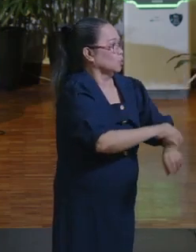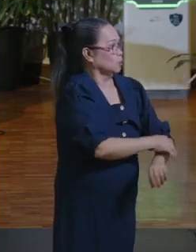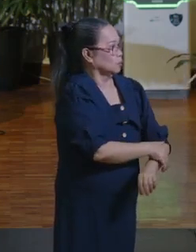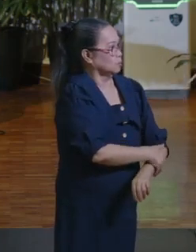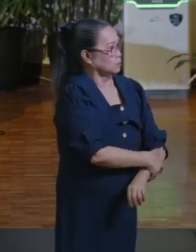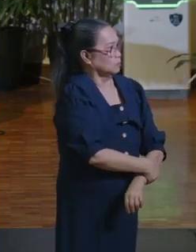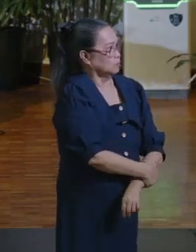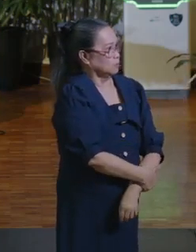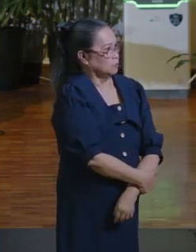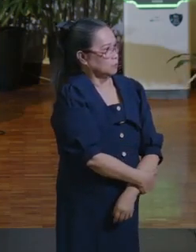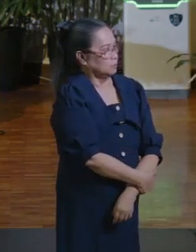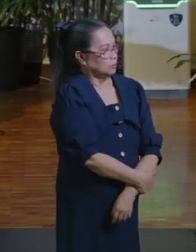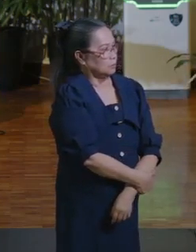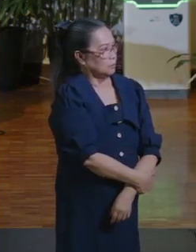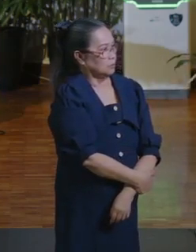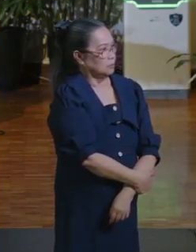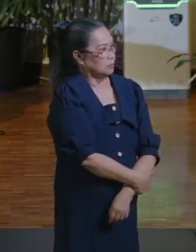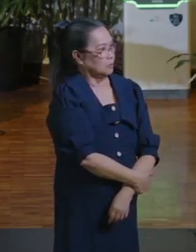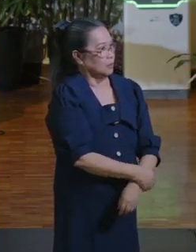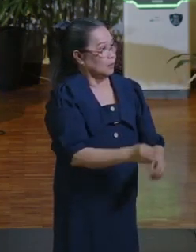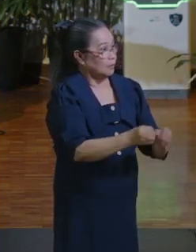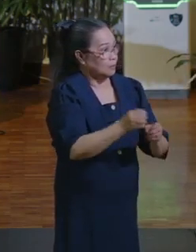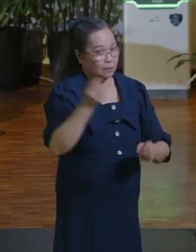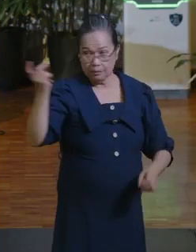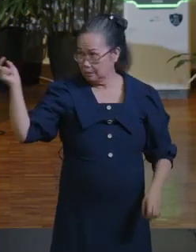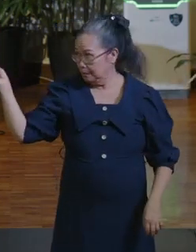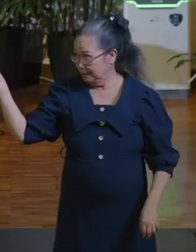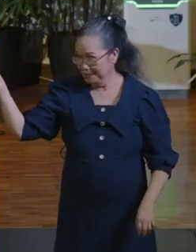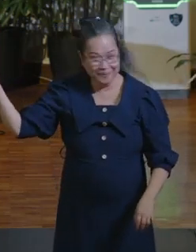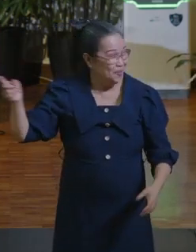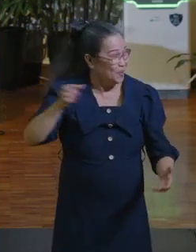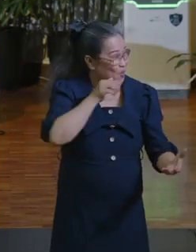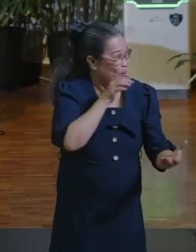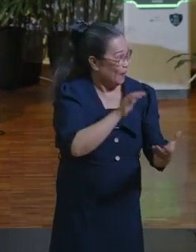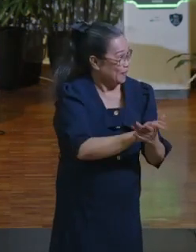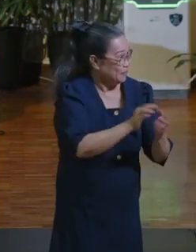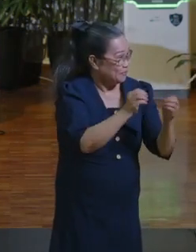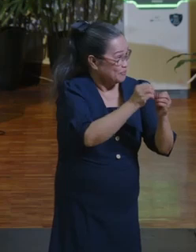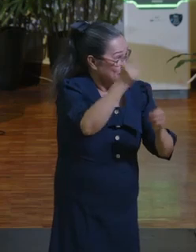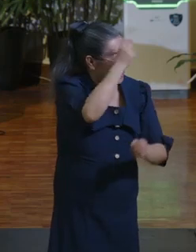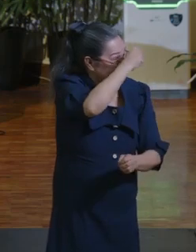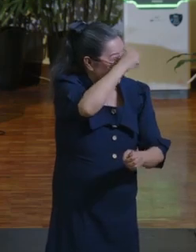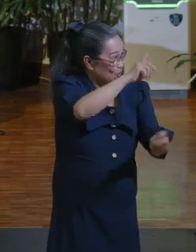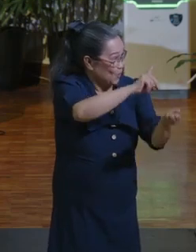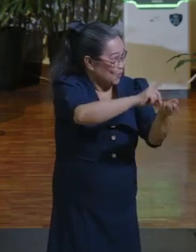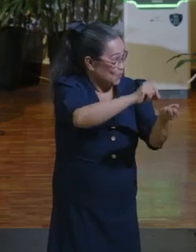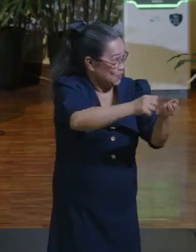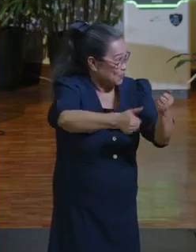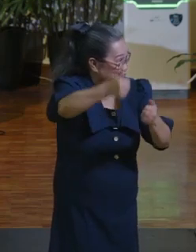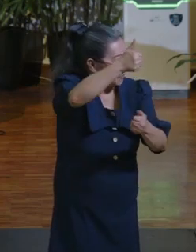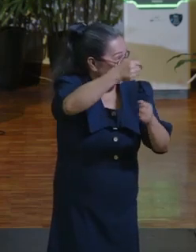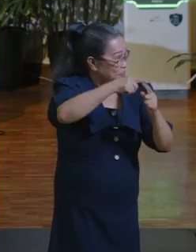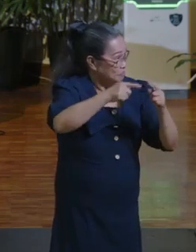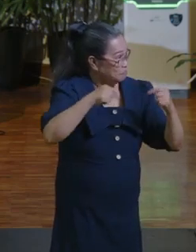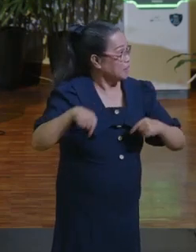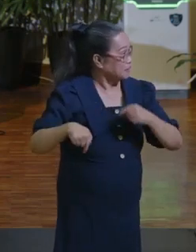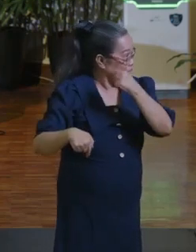kung kilala nyo kaming dalawa, mas matalino po asawa ko. No? So superior po siya, pero head po